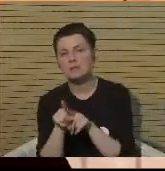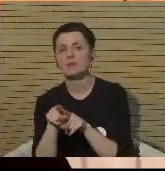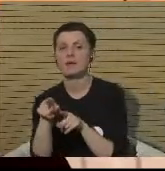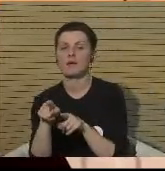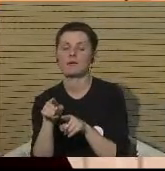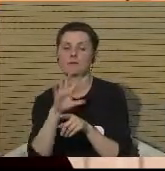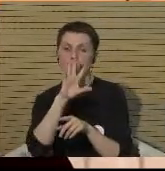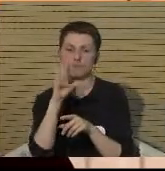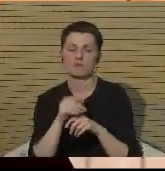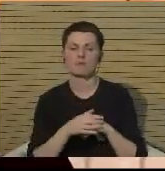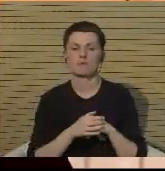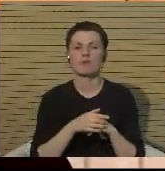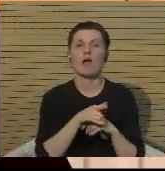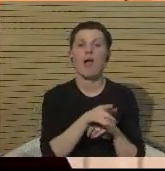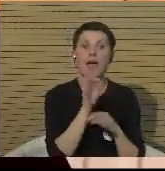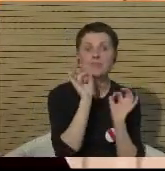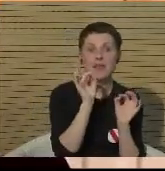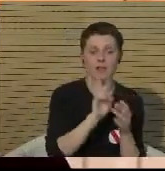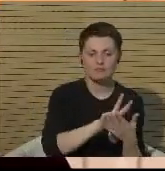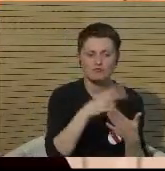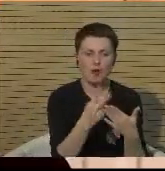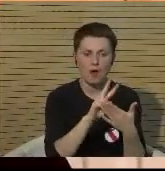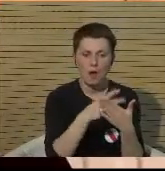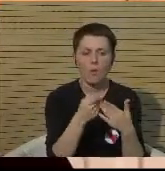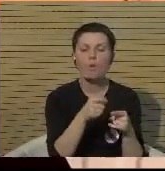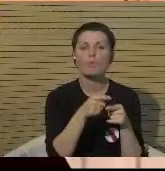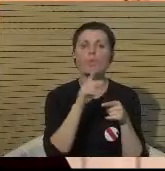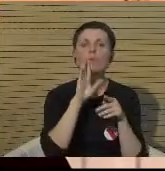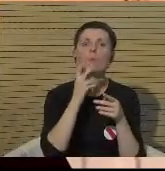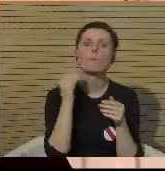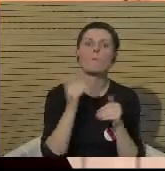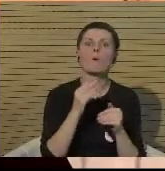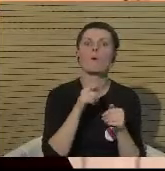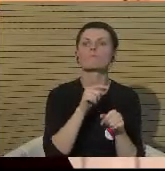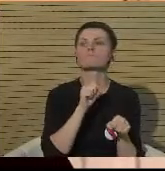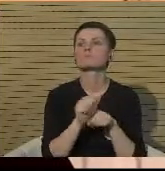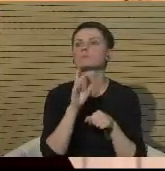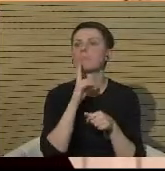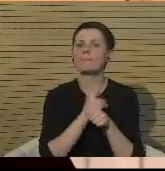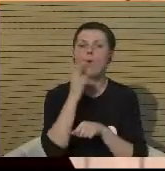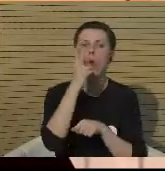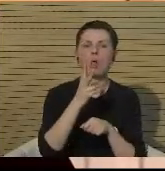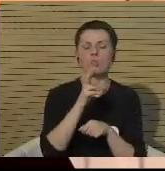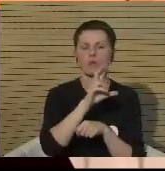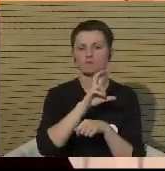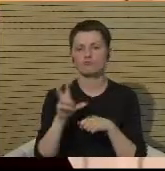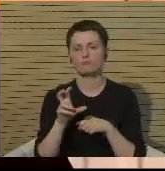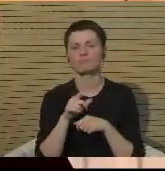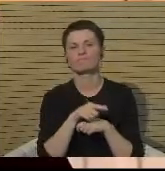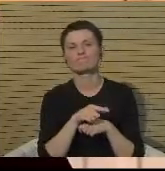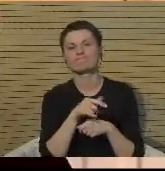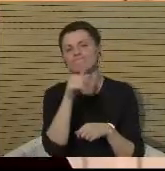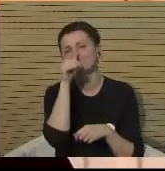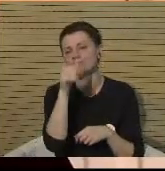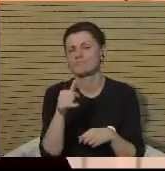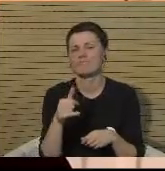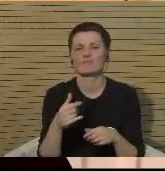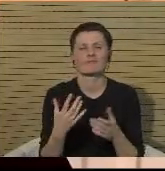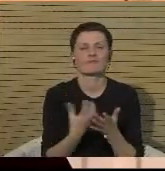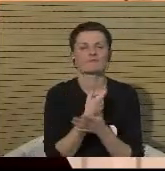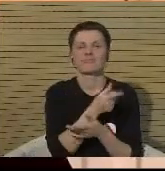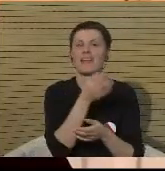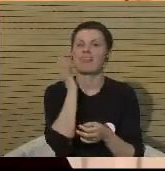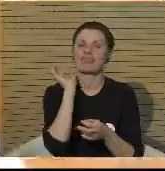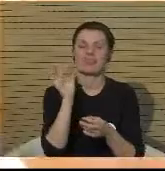although ideal translation, something that will be really, really universal, this